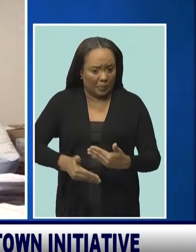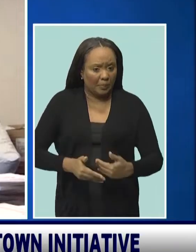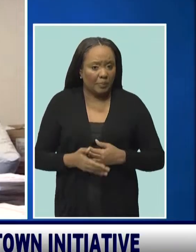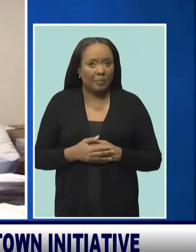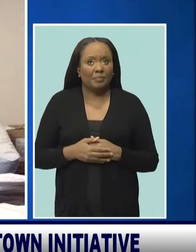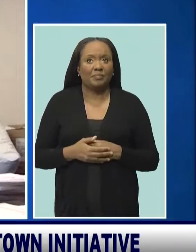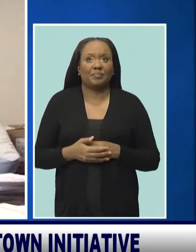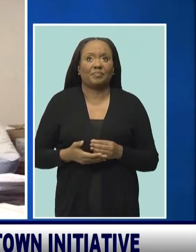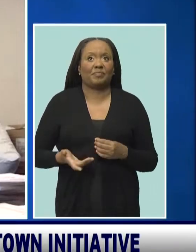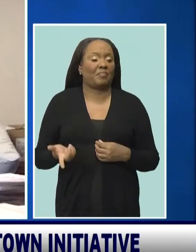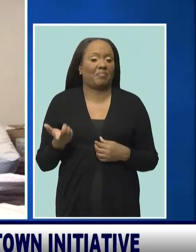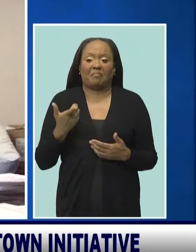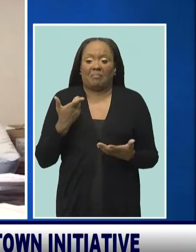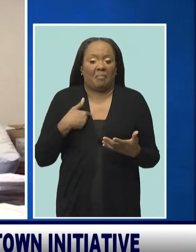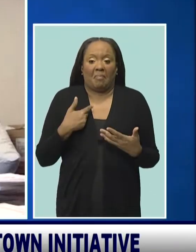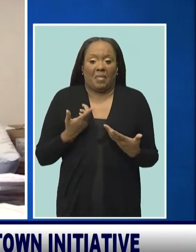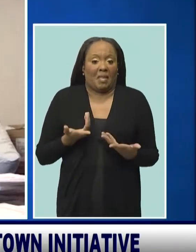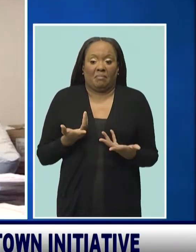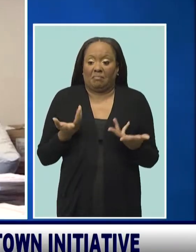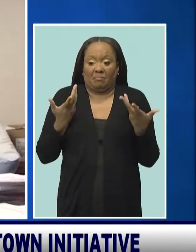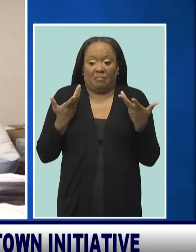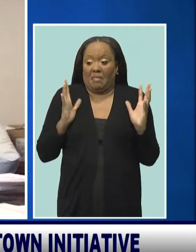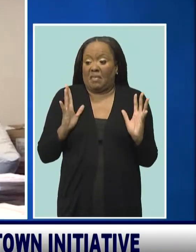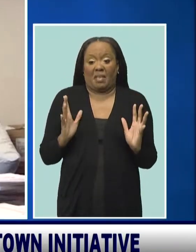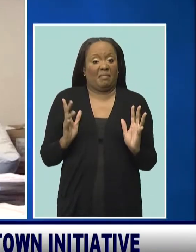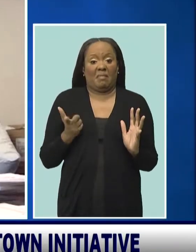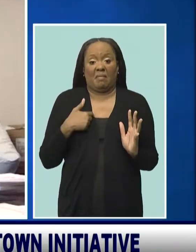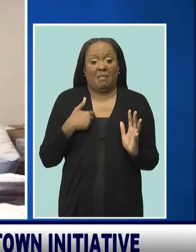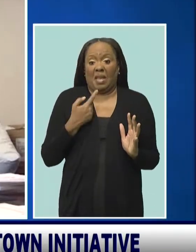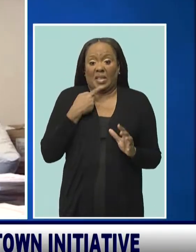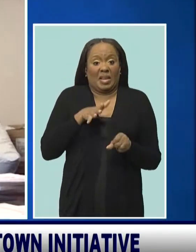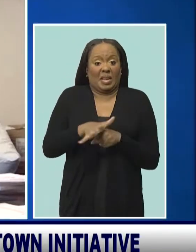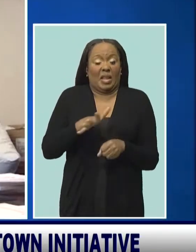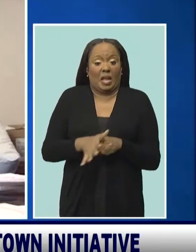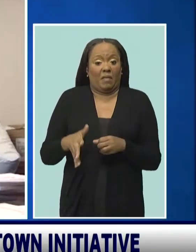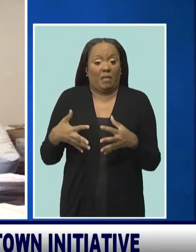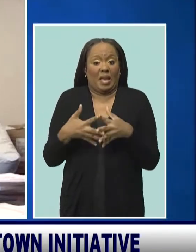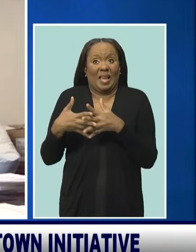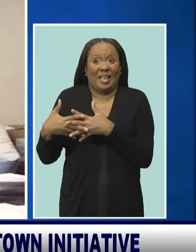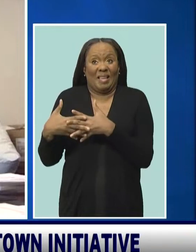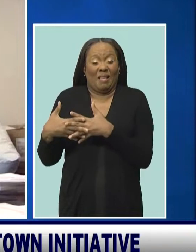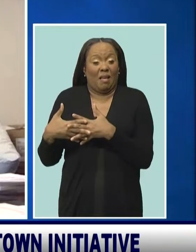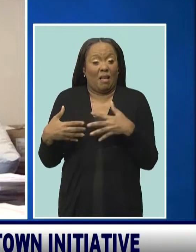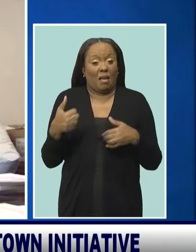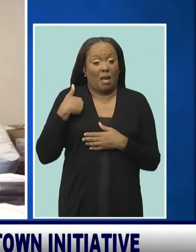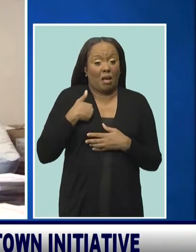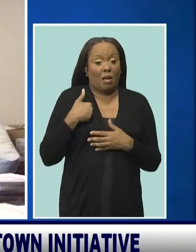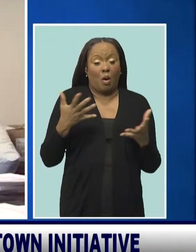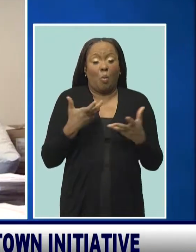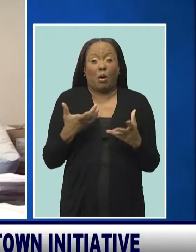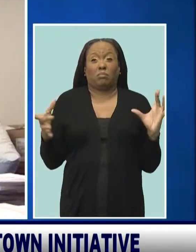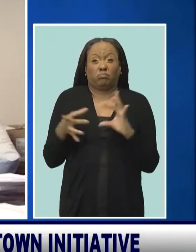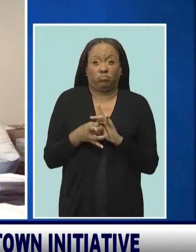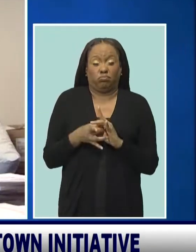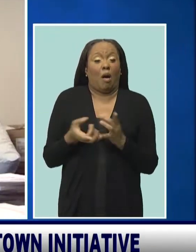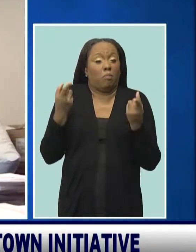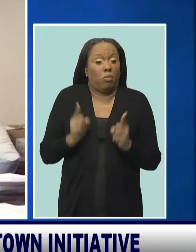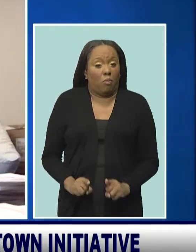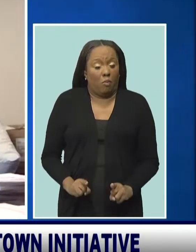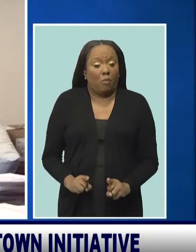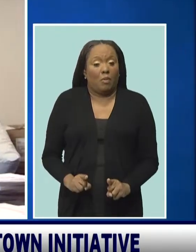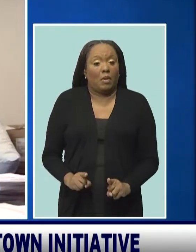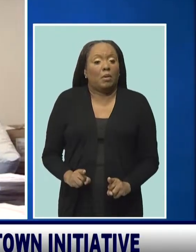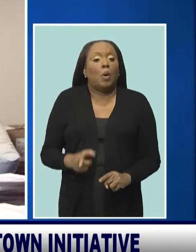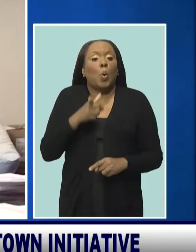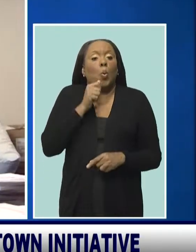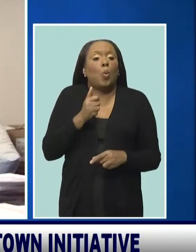I can't tell you much more. I think that says it all. That the United States and Canada would want to join a resolution put forward by